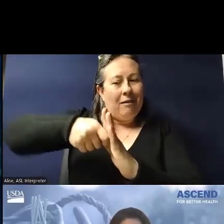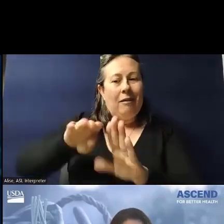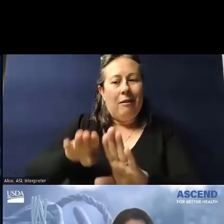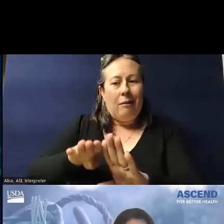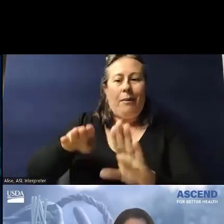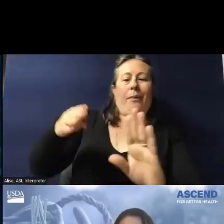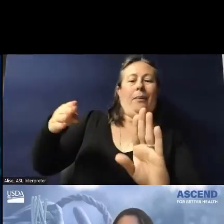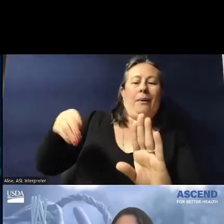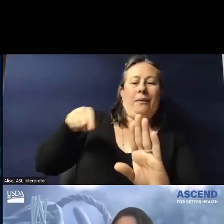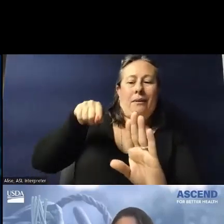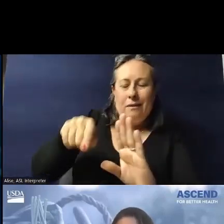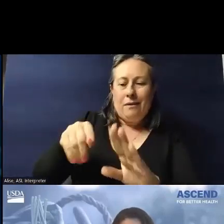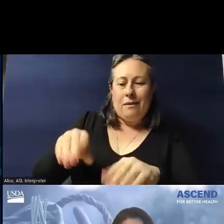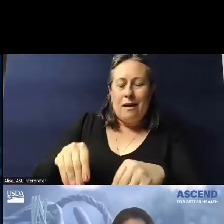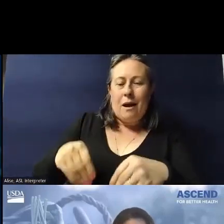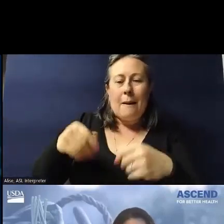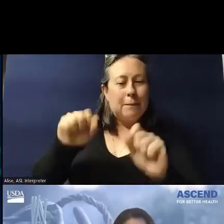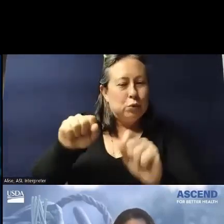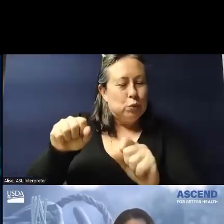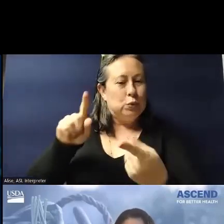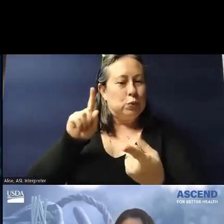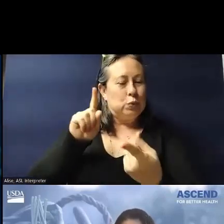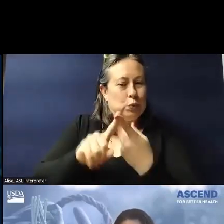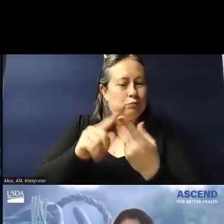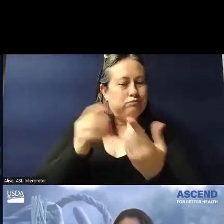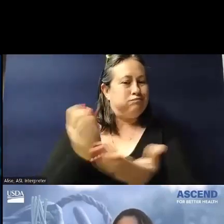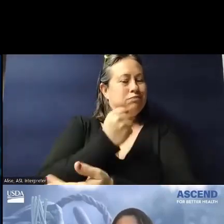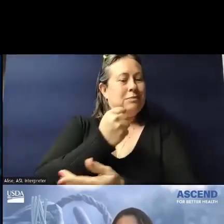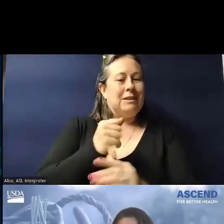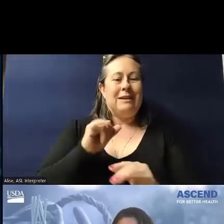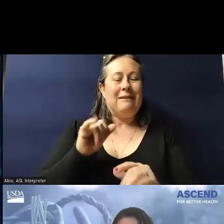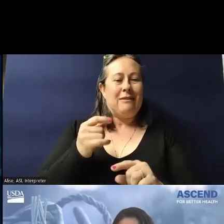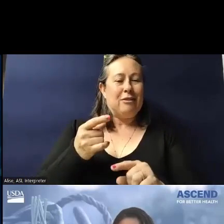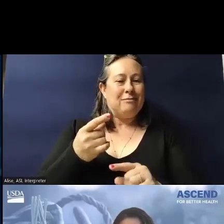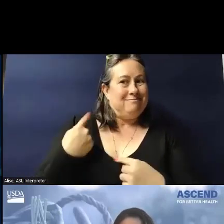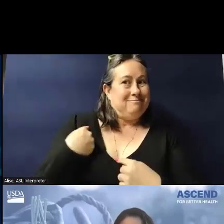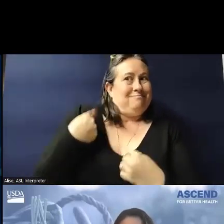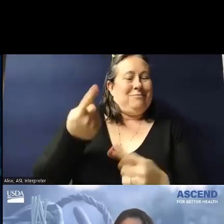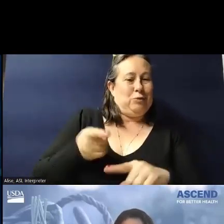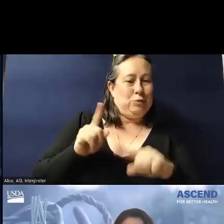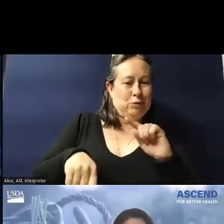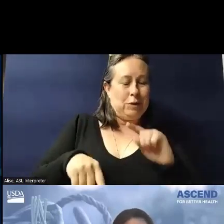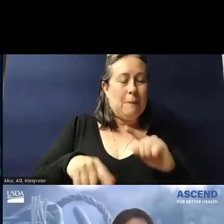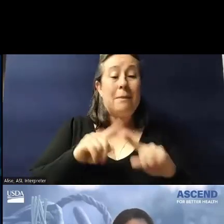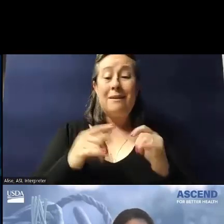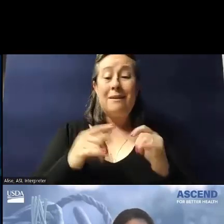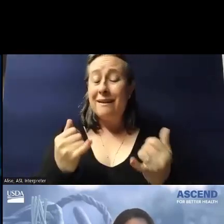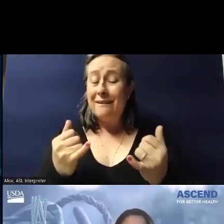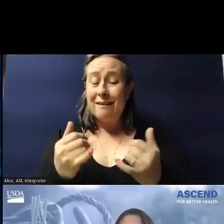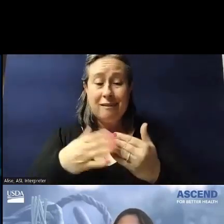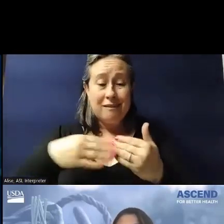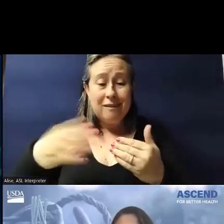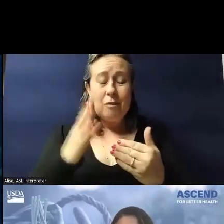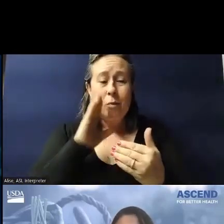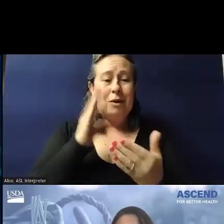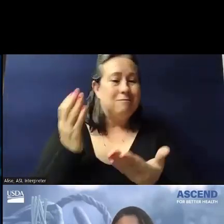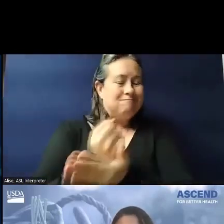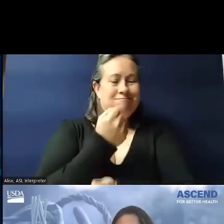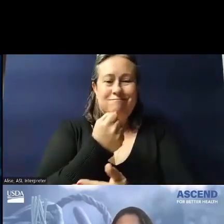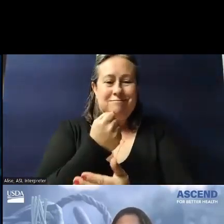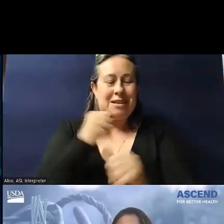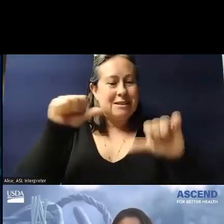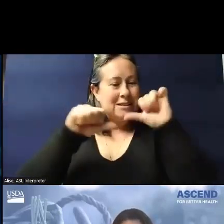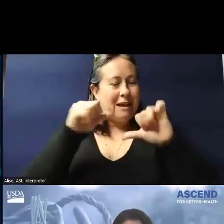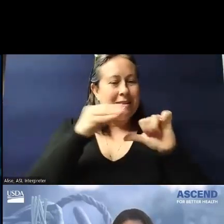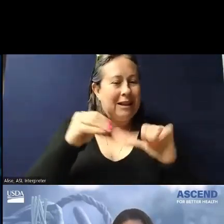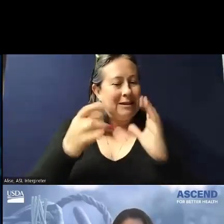to do before. We are taking a globally coordinated approach and harnessing the latest science and technology to map food